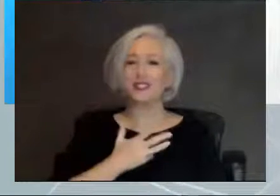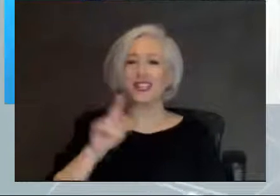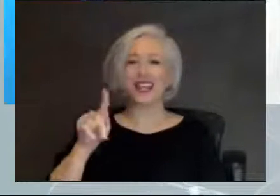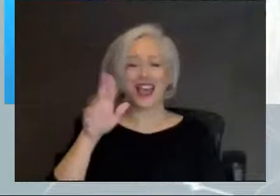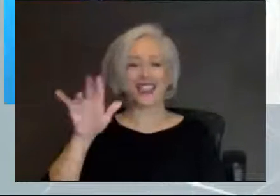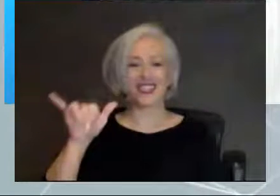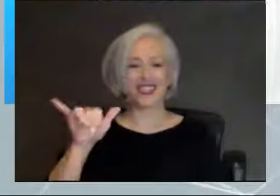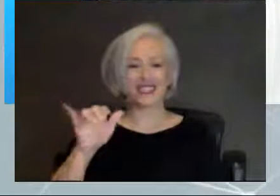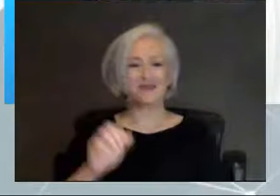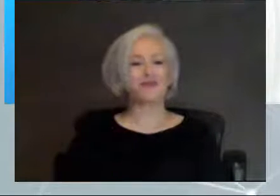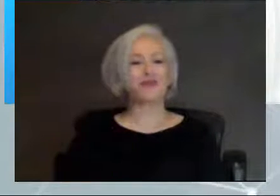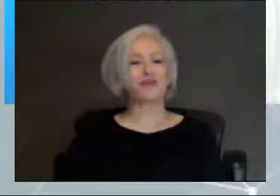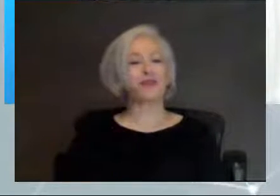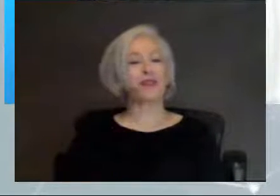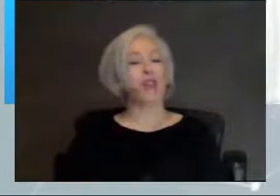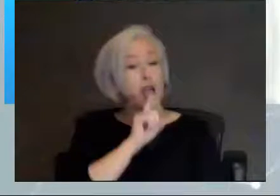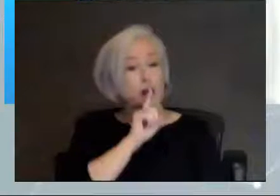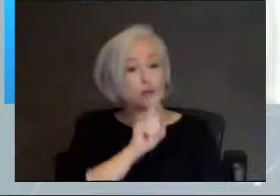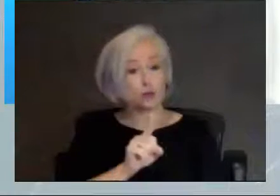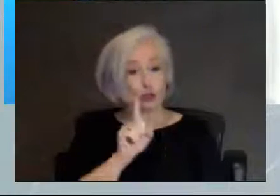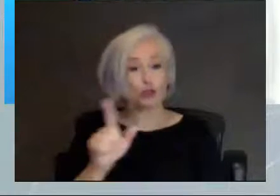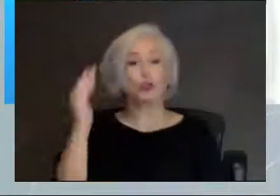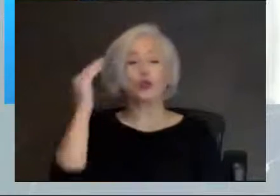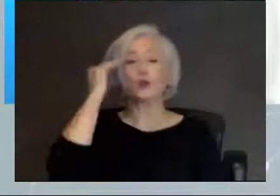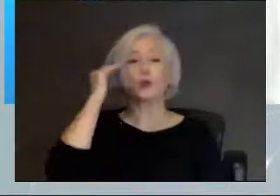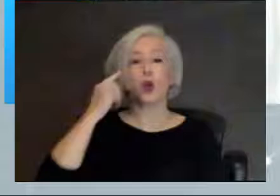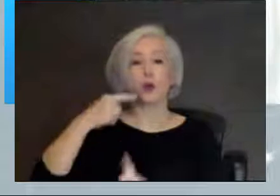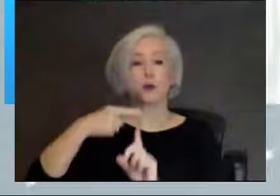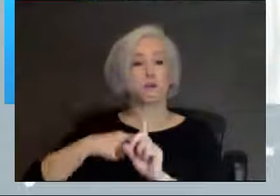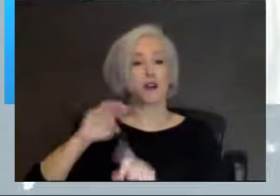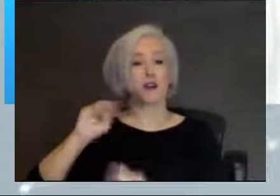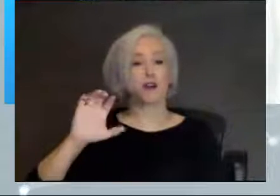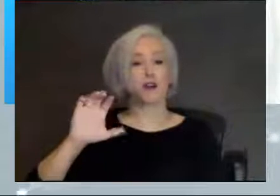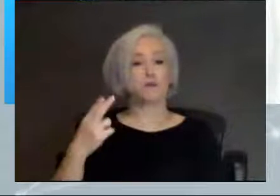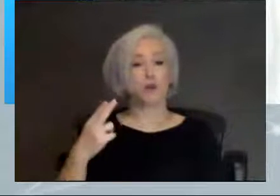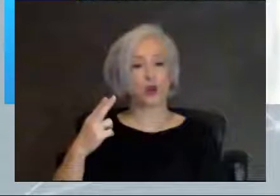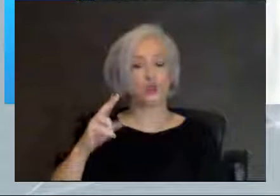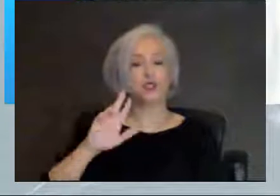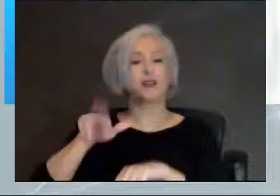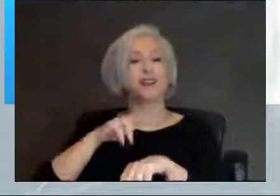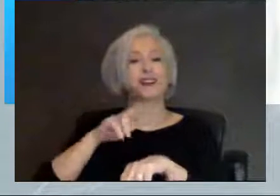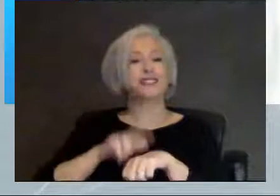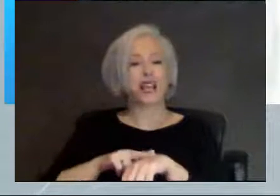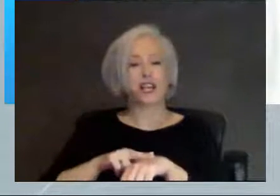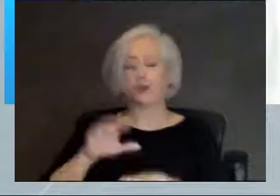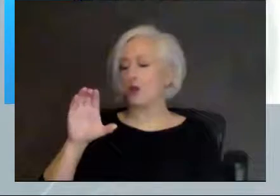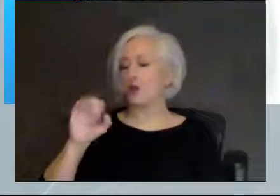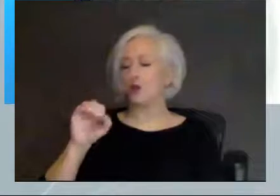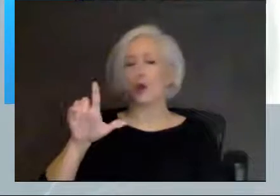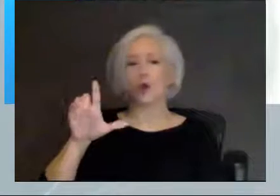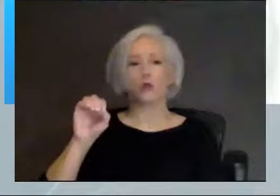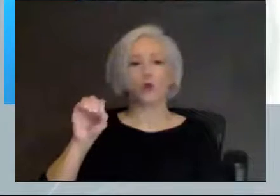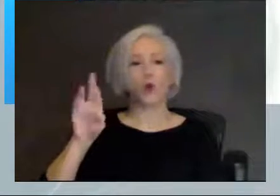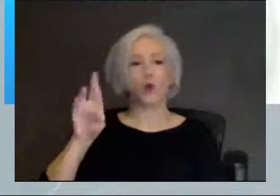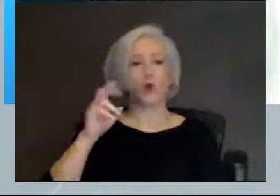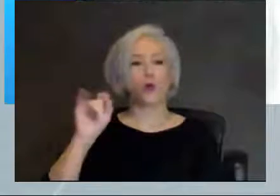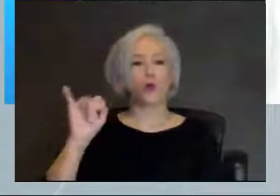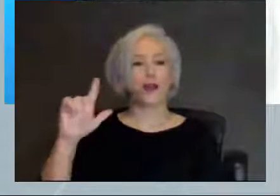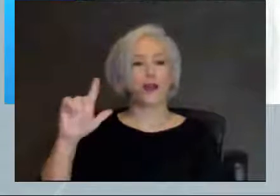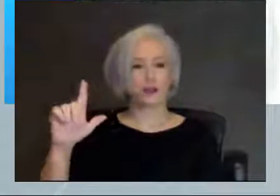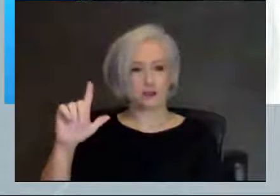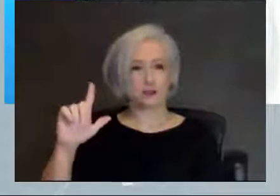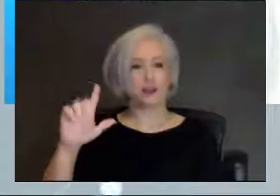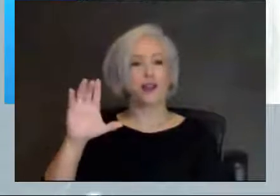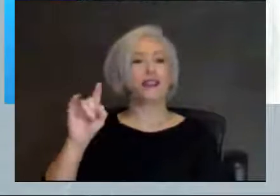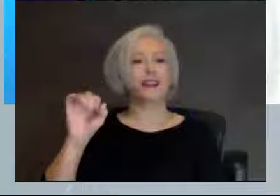I'm sure you're well aware, March is National Colorectal Cancer Awareness Month. And it's a time we encourage survivors